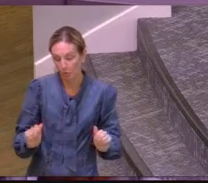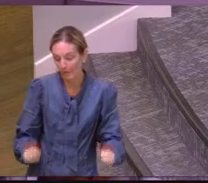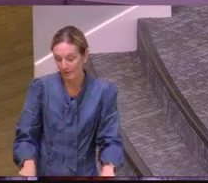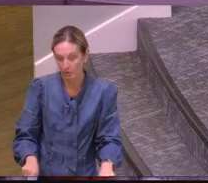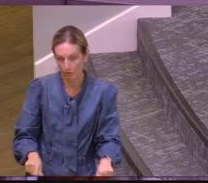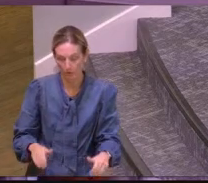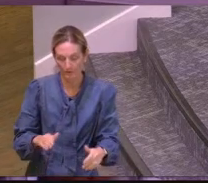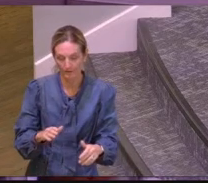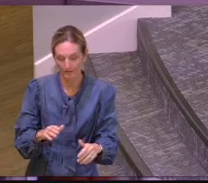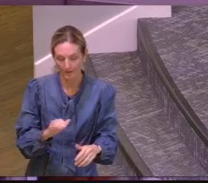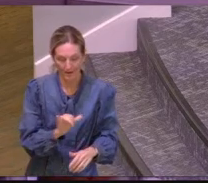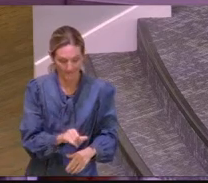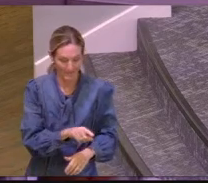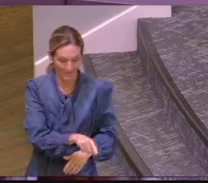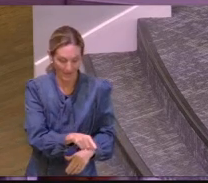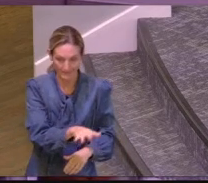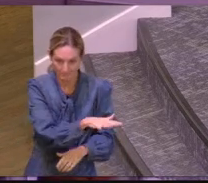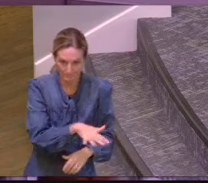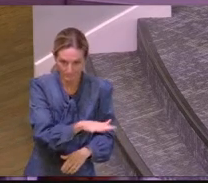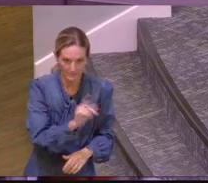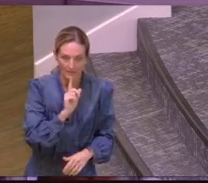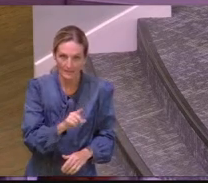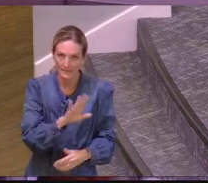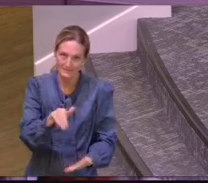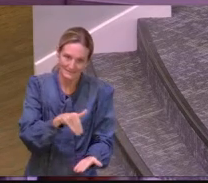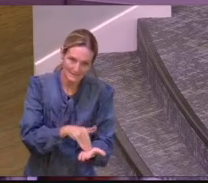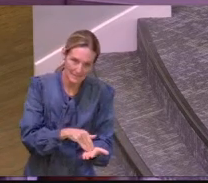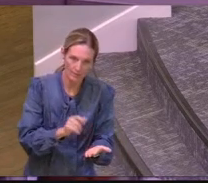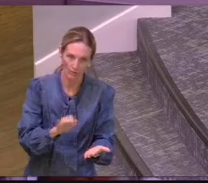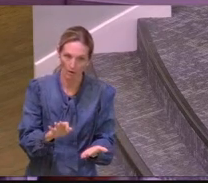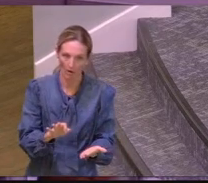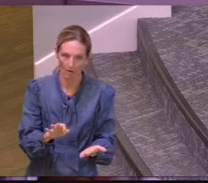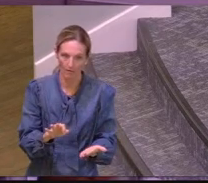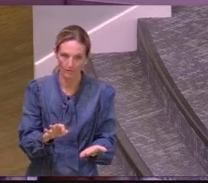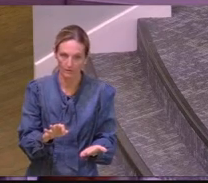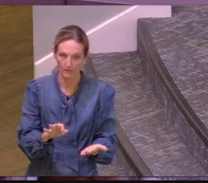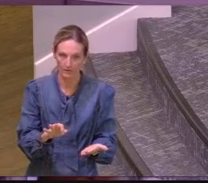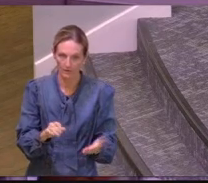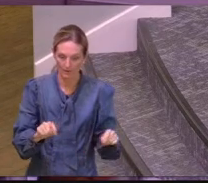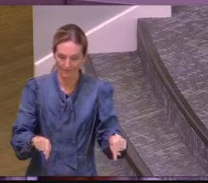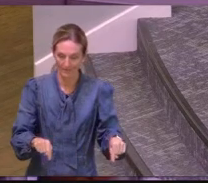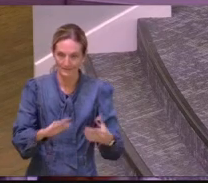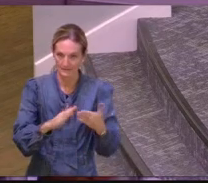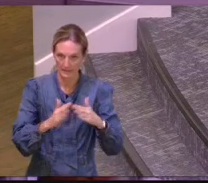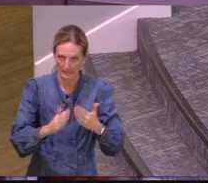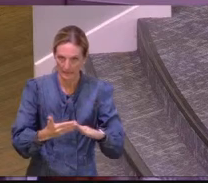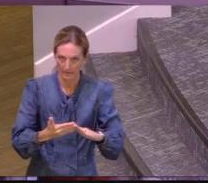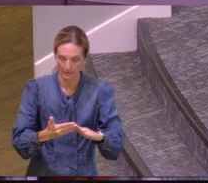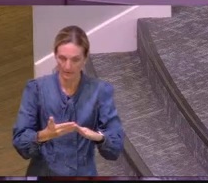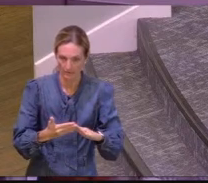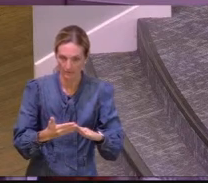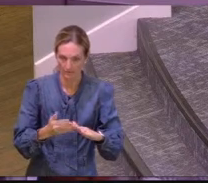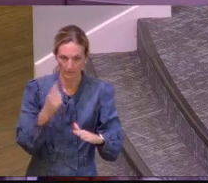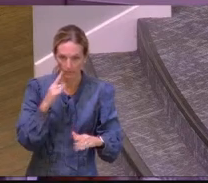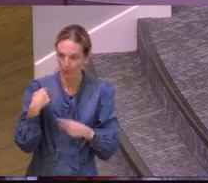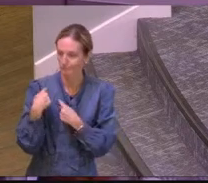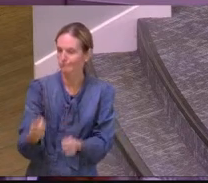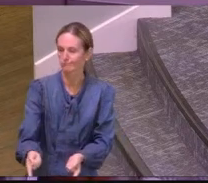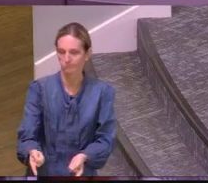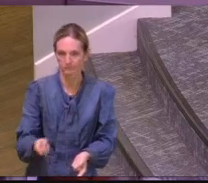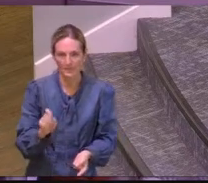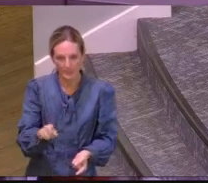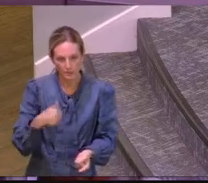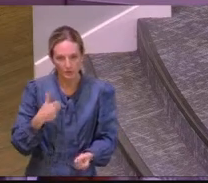the a whole race of people in this city for however long, I think it deserves some